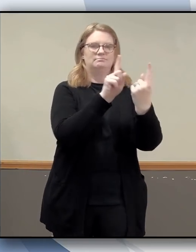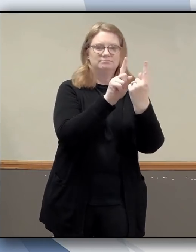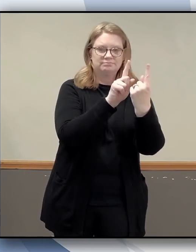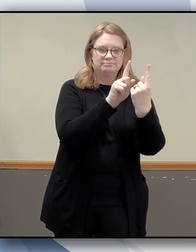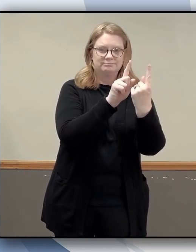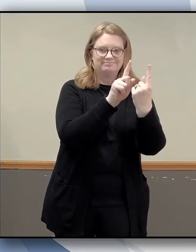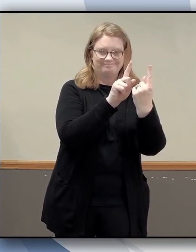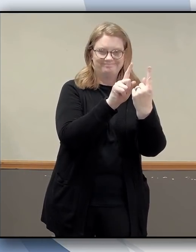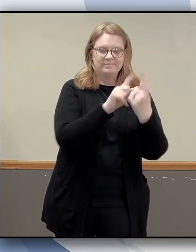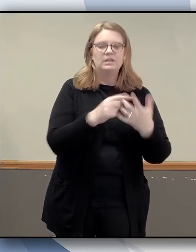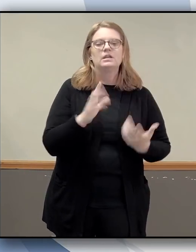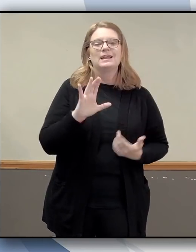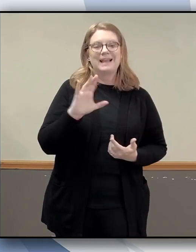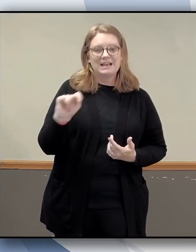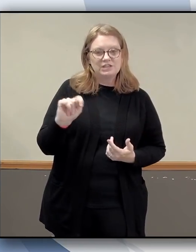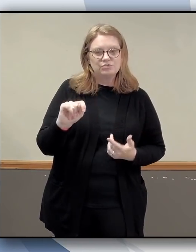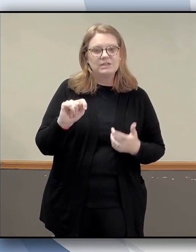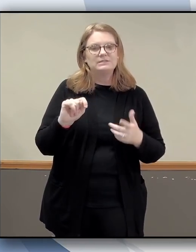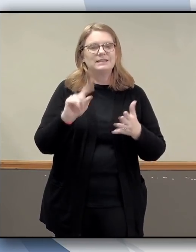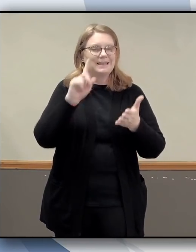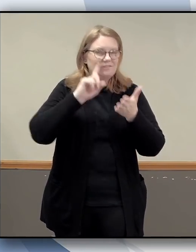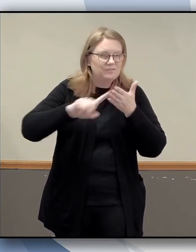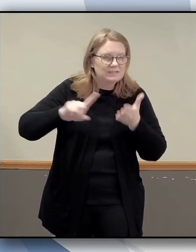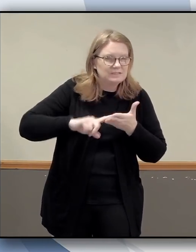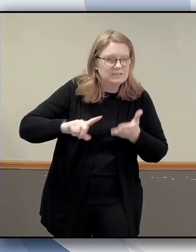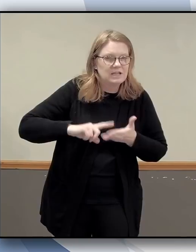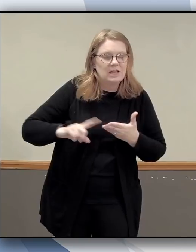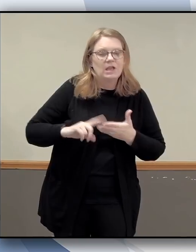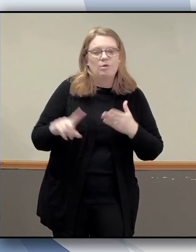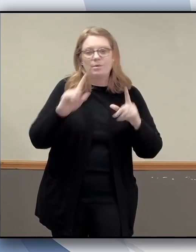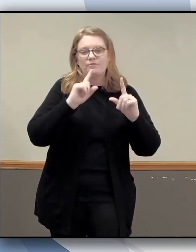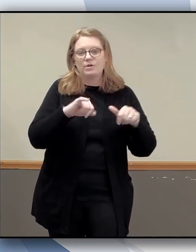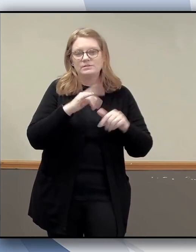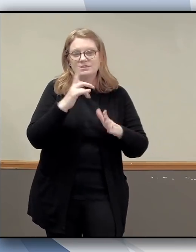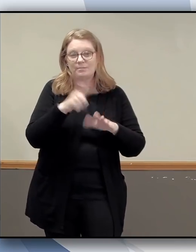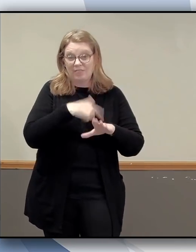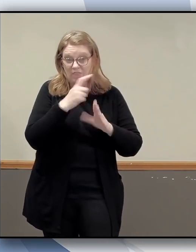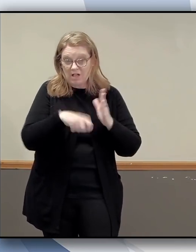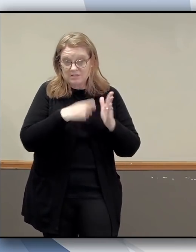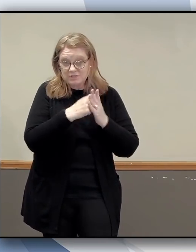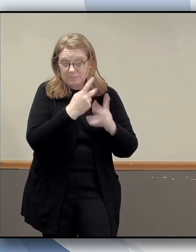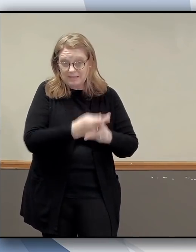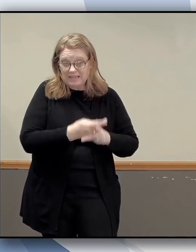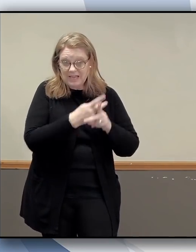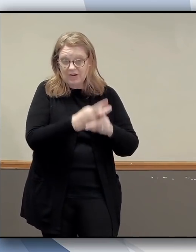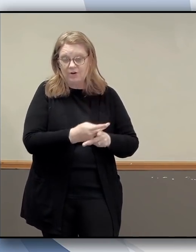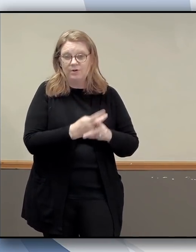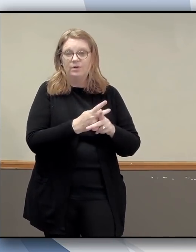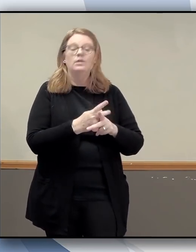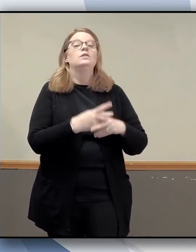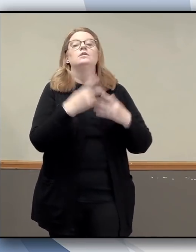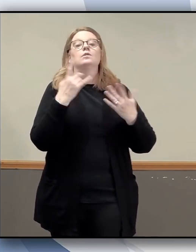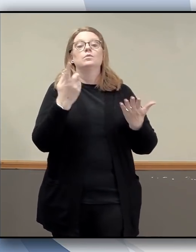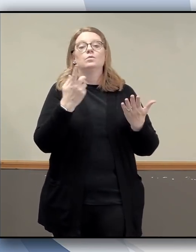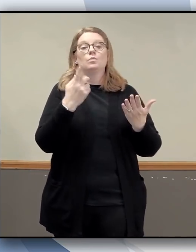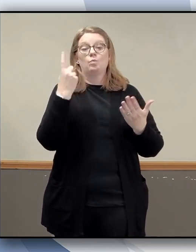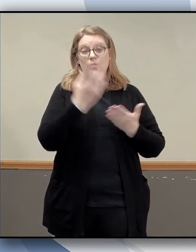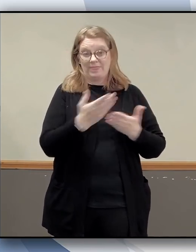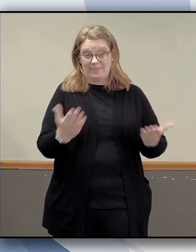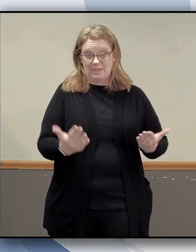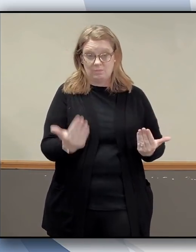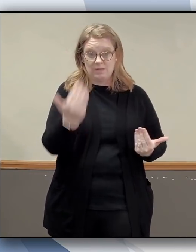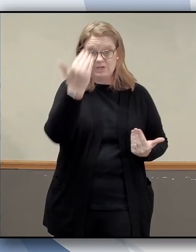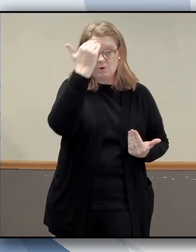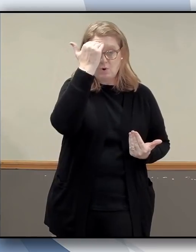tracing investigations and reports from long-term care centers that have seen breakouts, one of the things that we know now that we didn't know